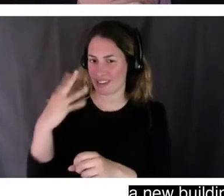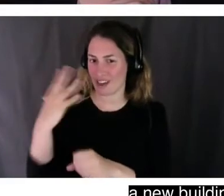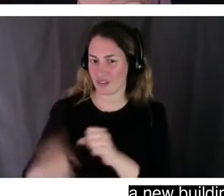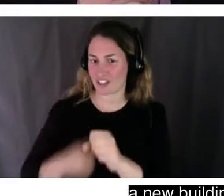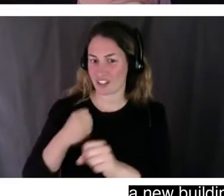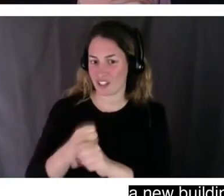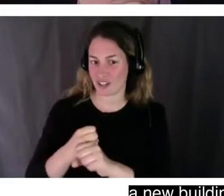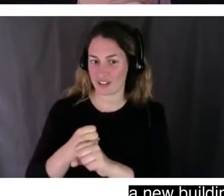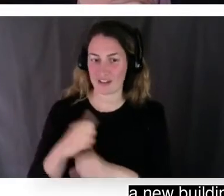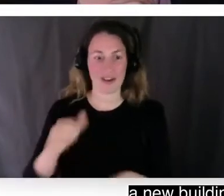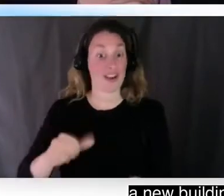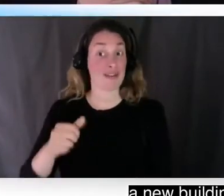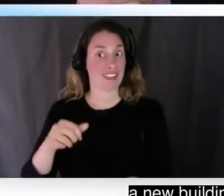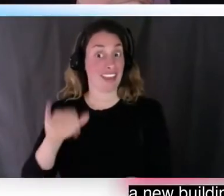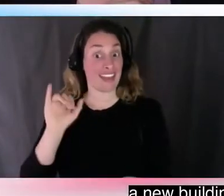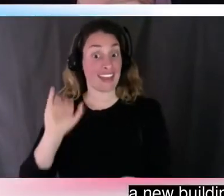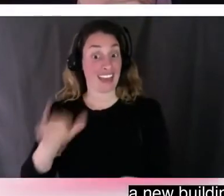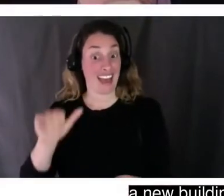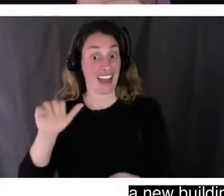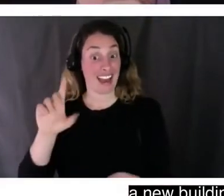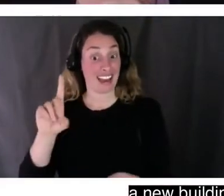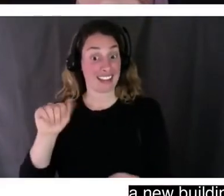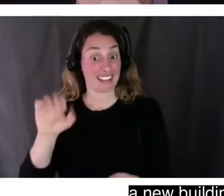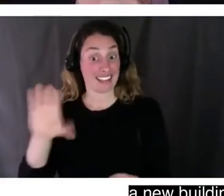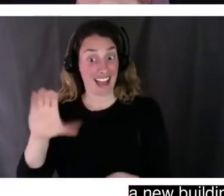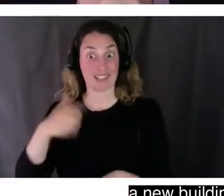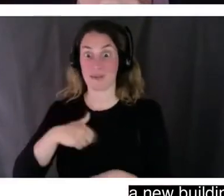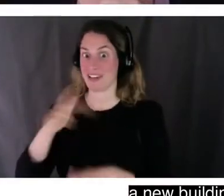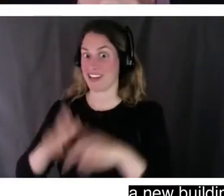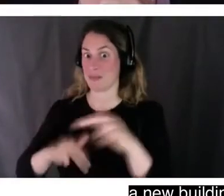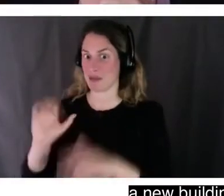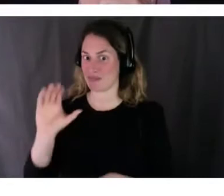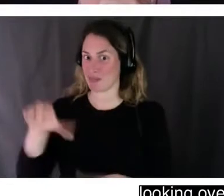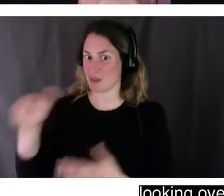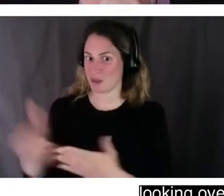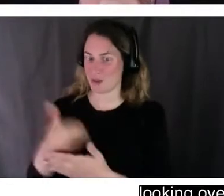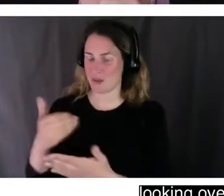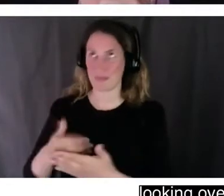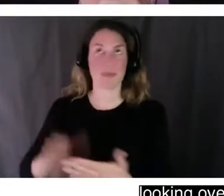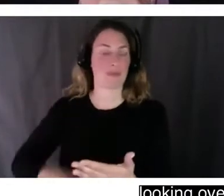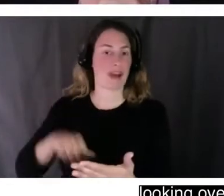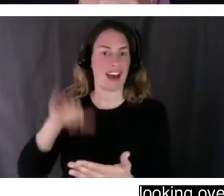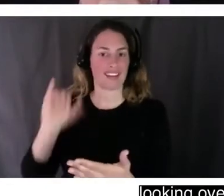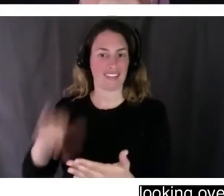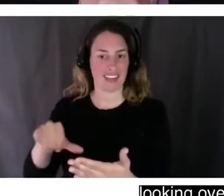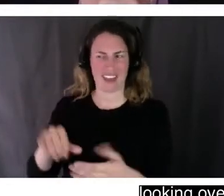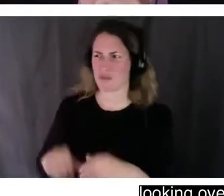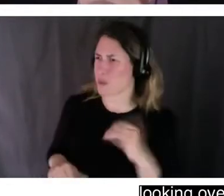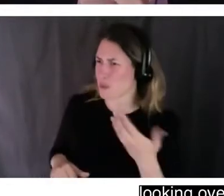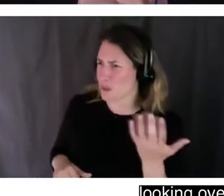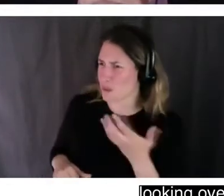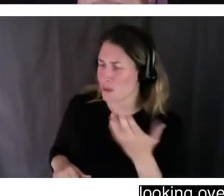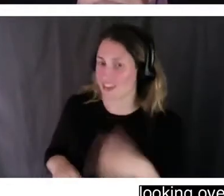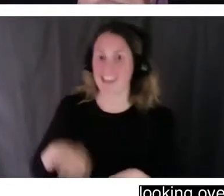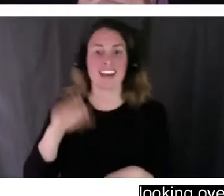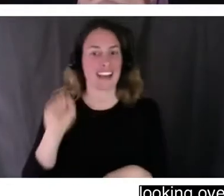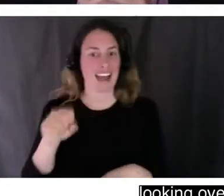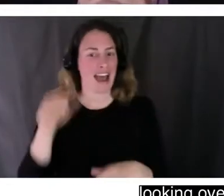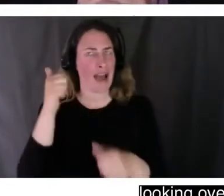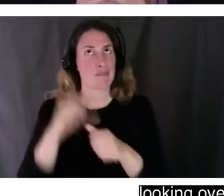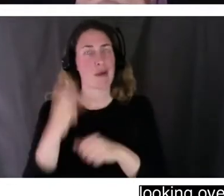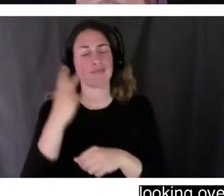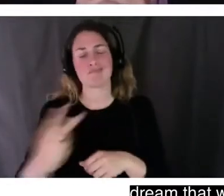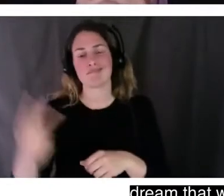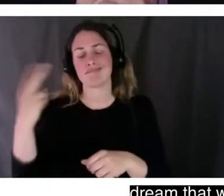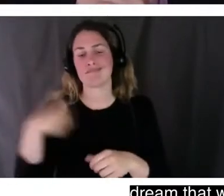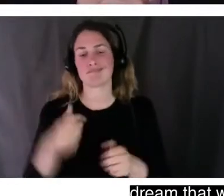a new building for DASK. That's a lot. And I remember looking over design plans, and it